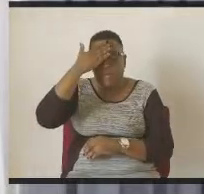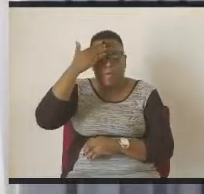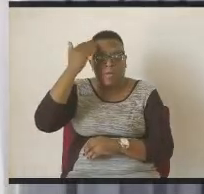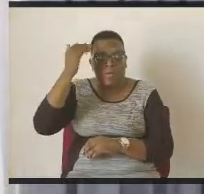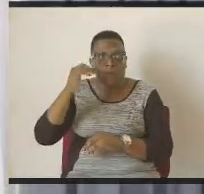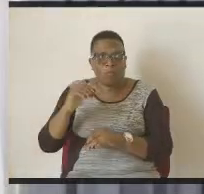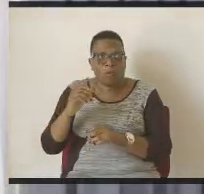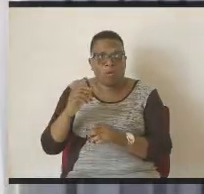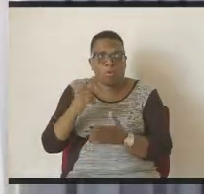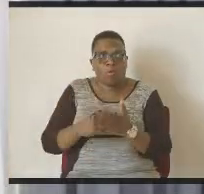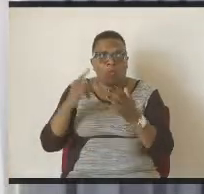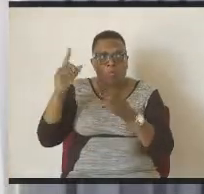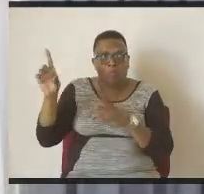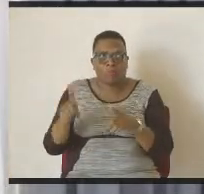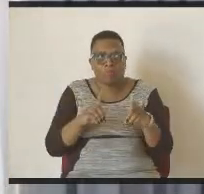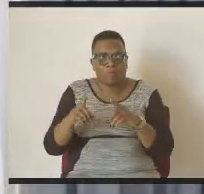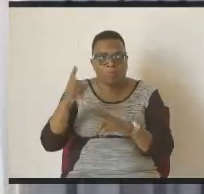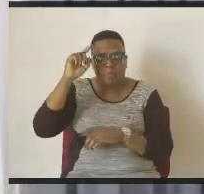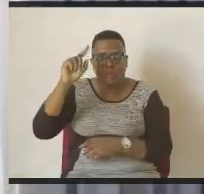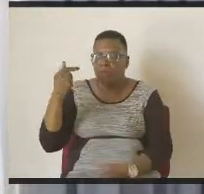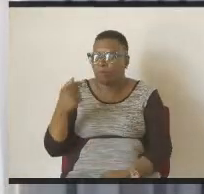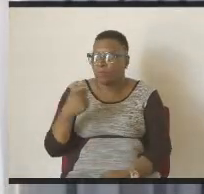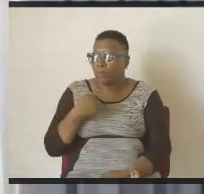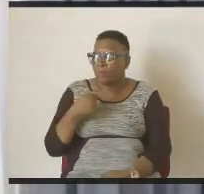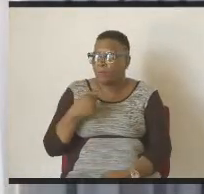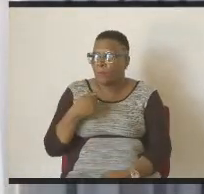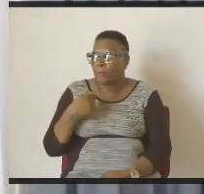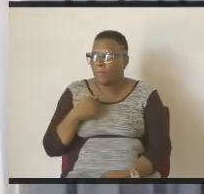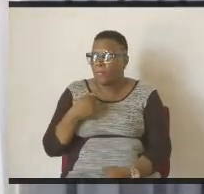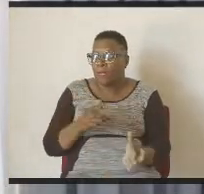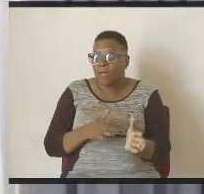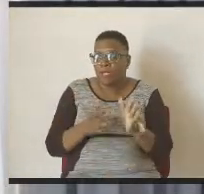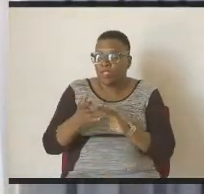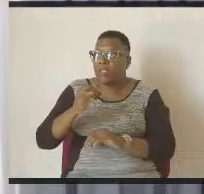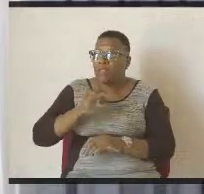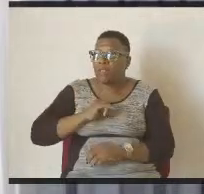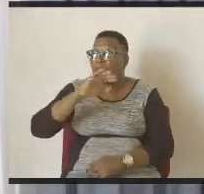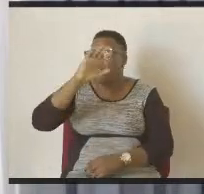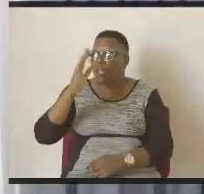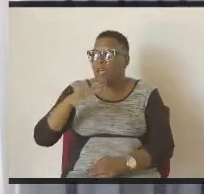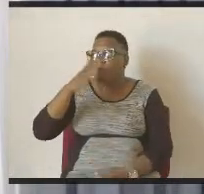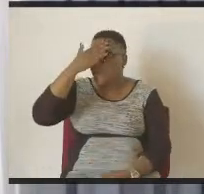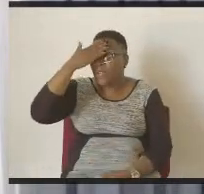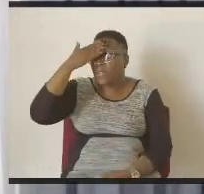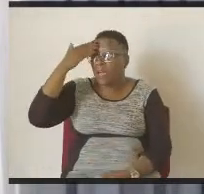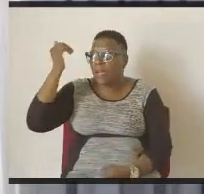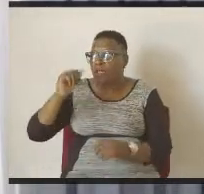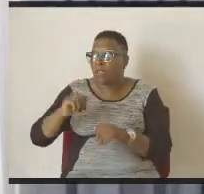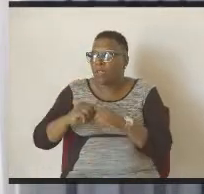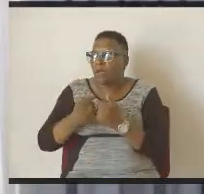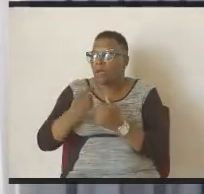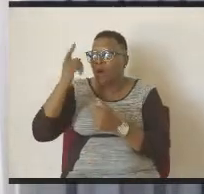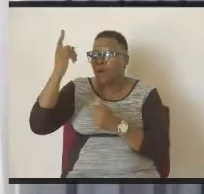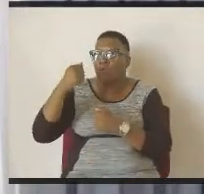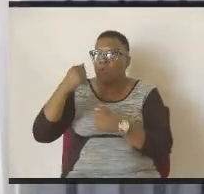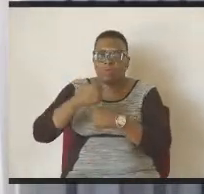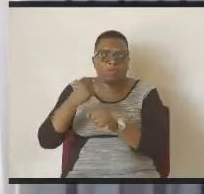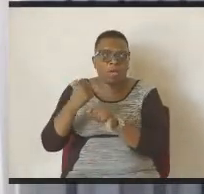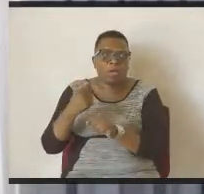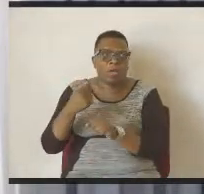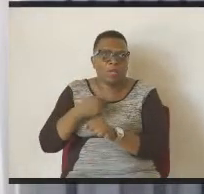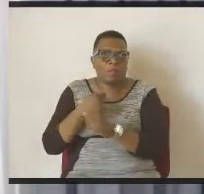forget what you've done for me. Jesus, I'll never forget how